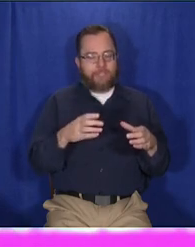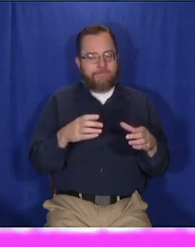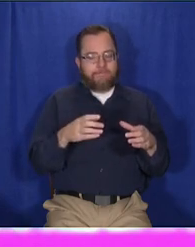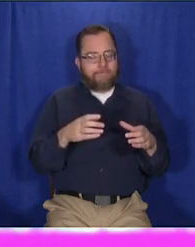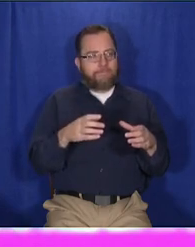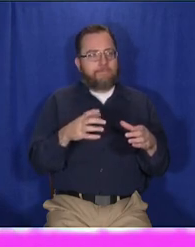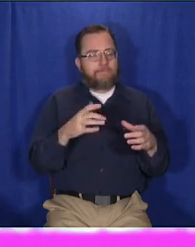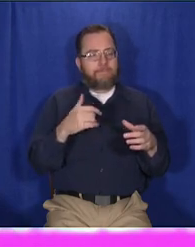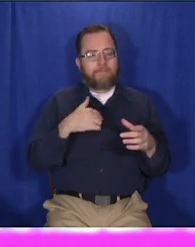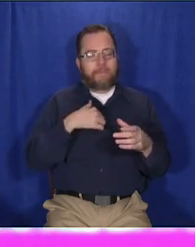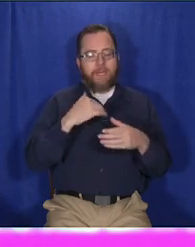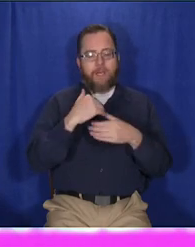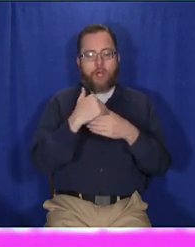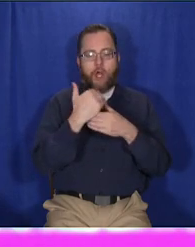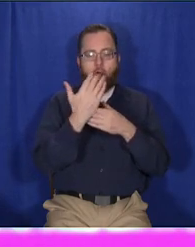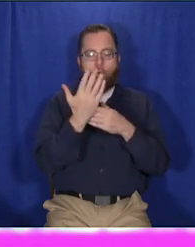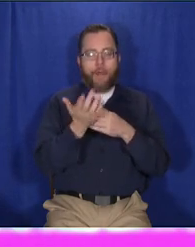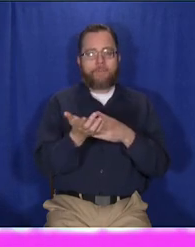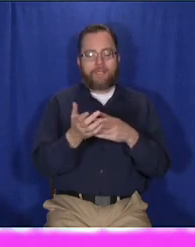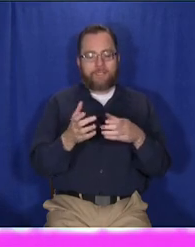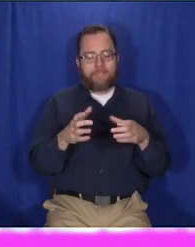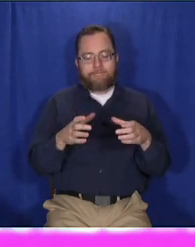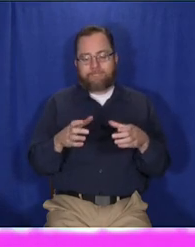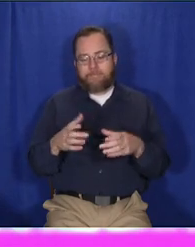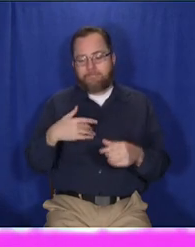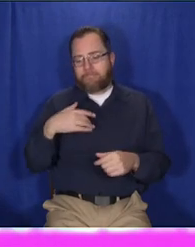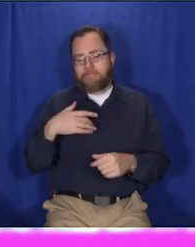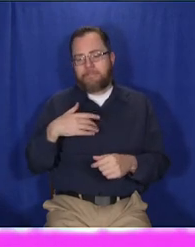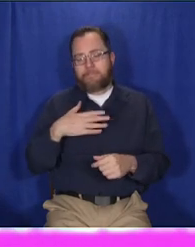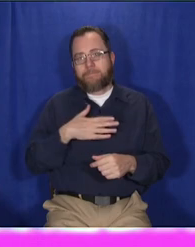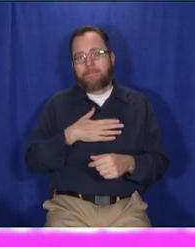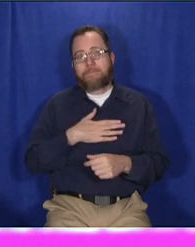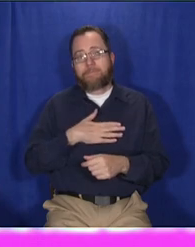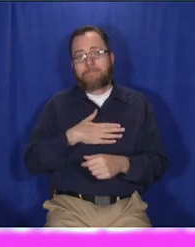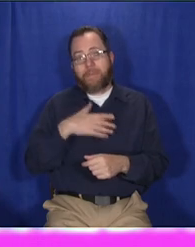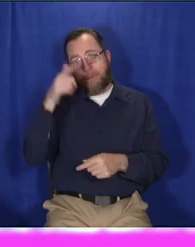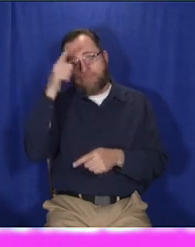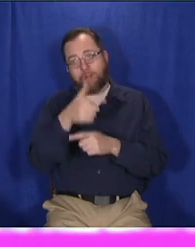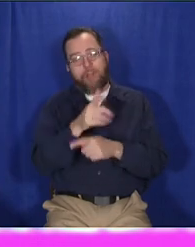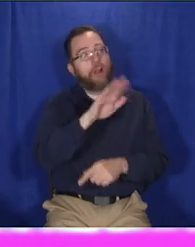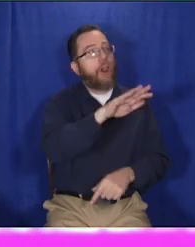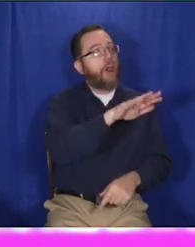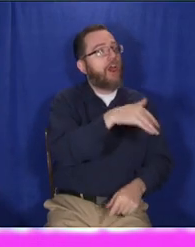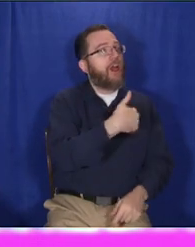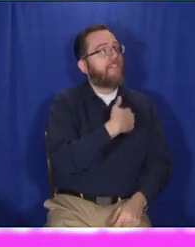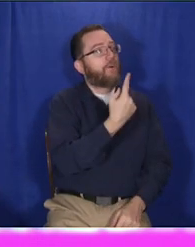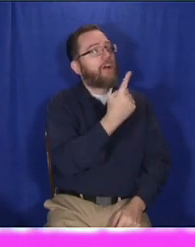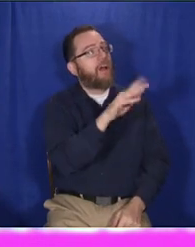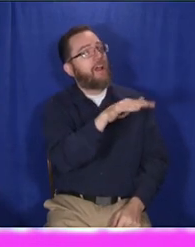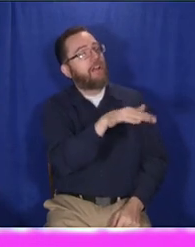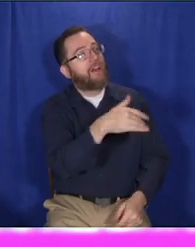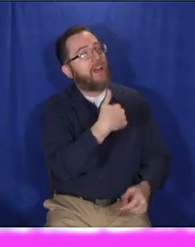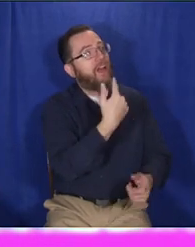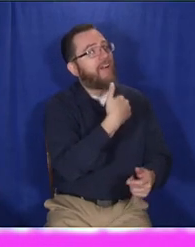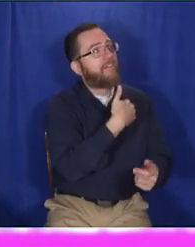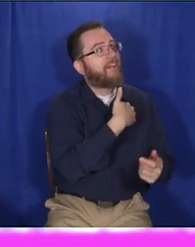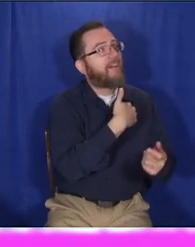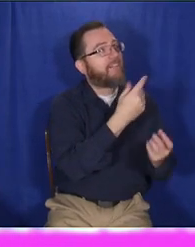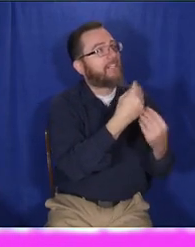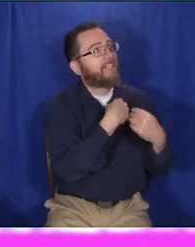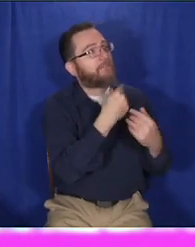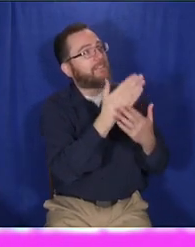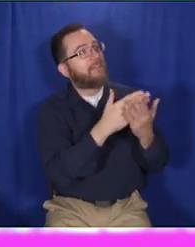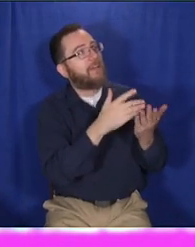them a piece. But you know what? I would give them like that little burnt piece on the edge at Cinnabon, the piece that don't have no icing on it. I would give them